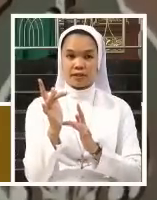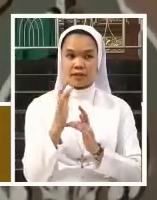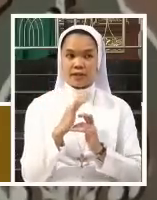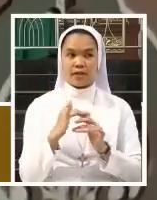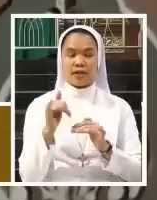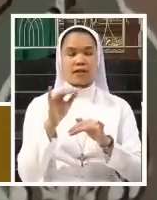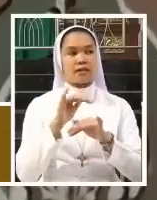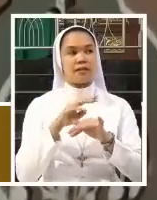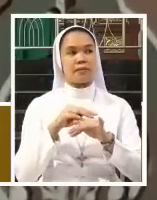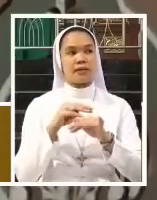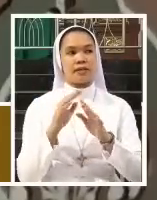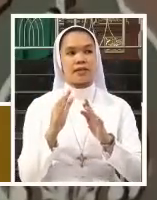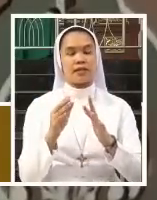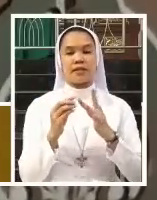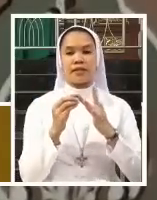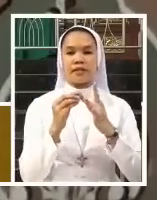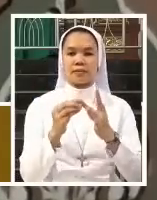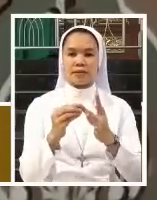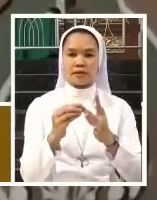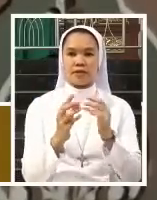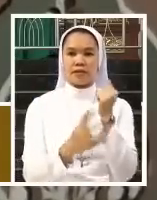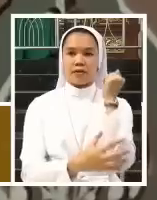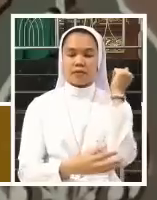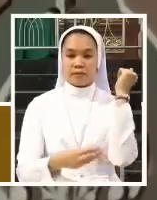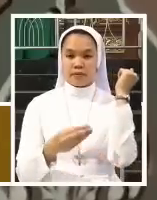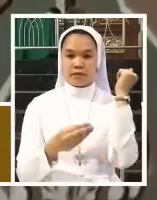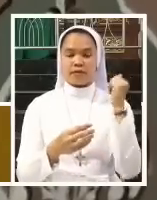community, especially the poor.